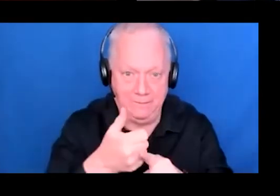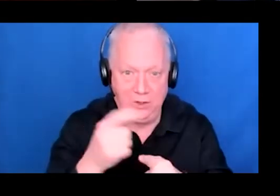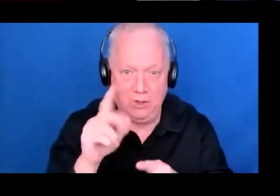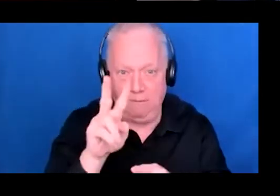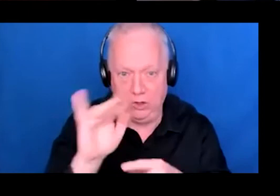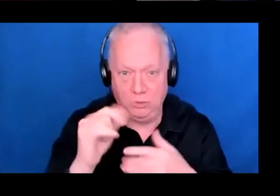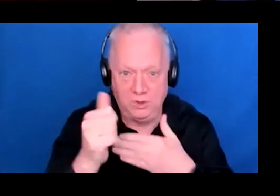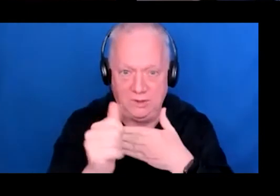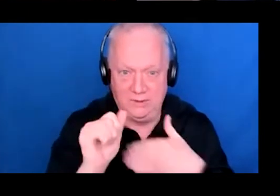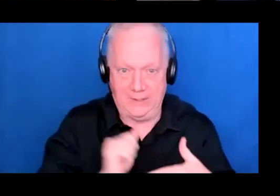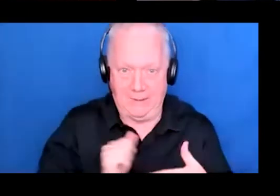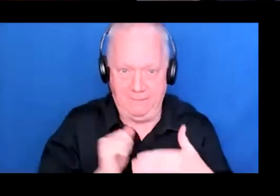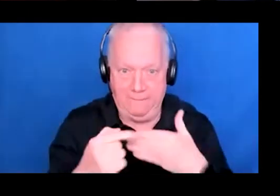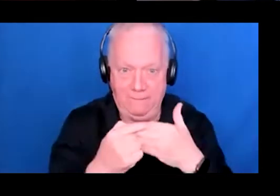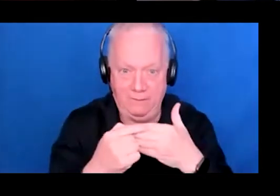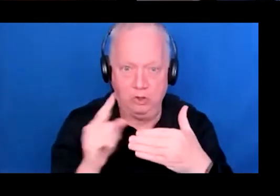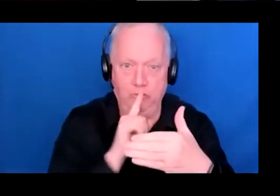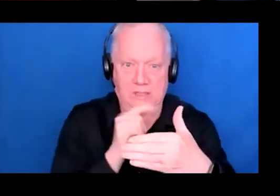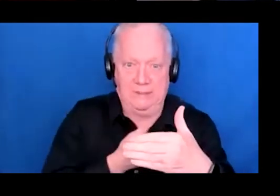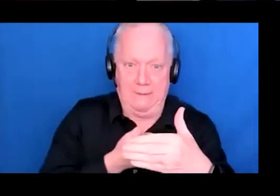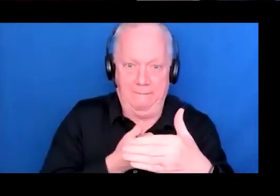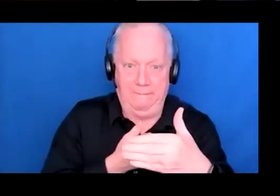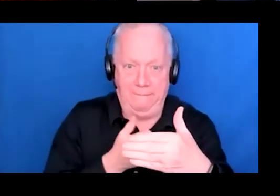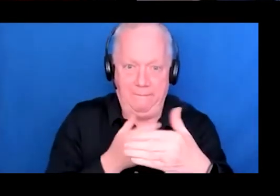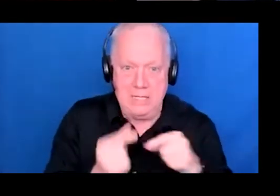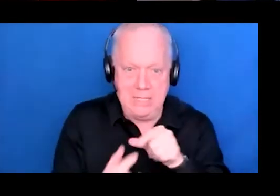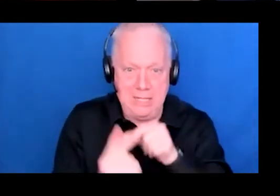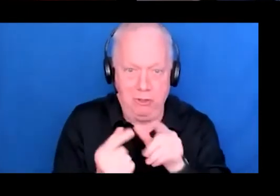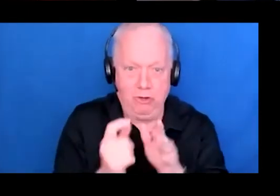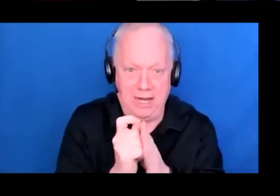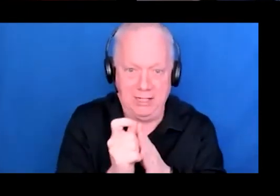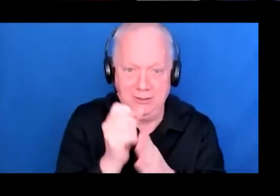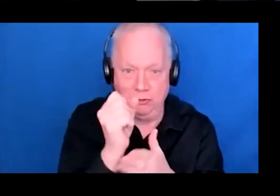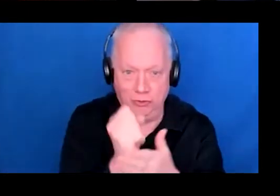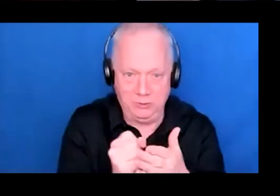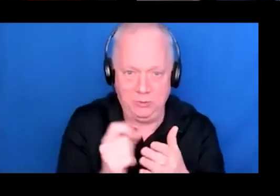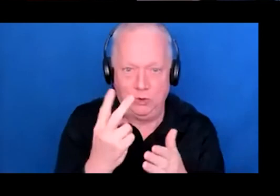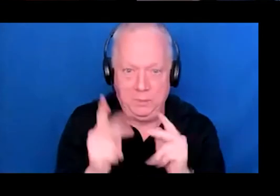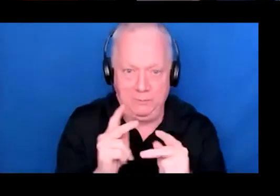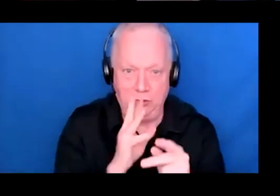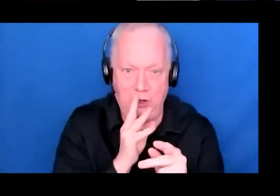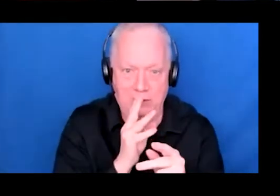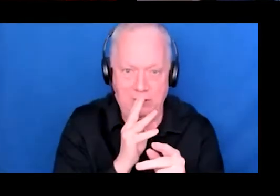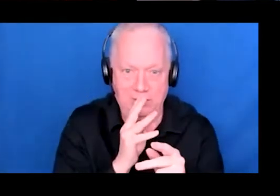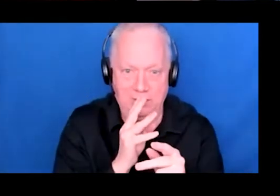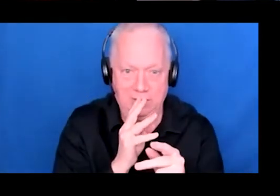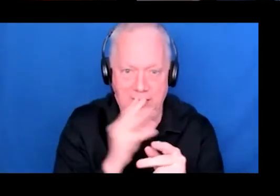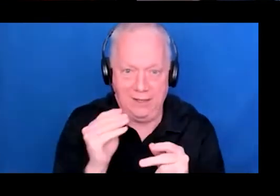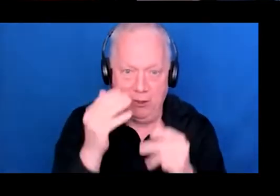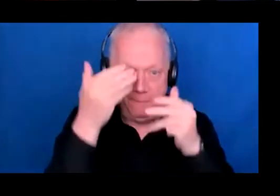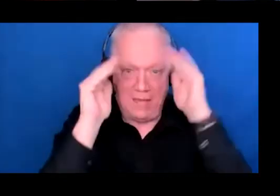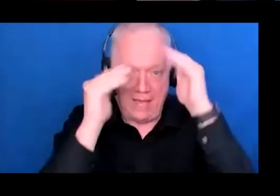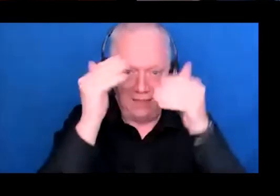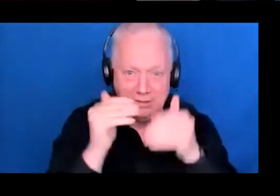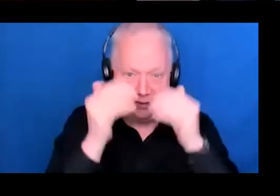virtual self versus your real self, and writing scripts where two people are talking and it's their mask,